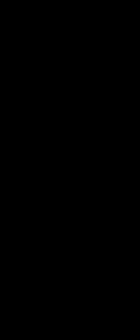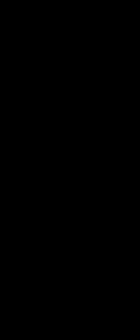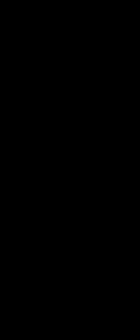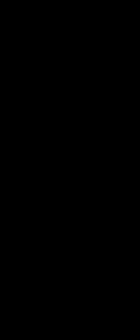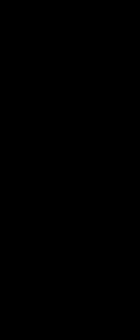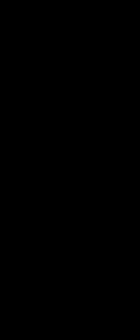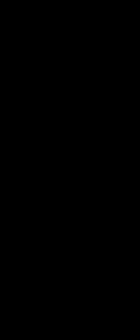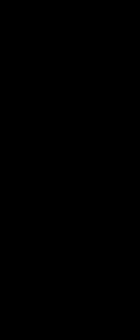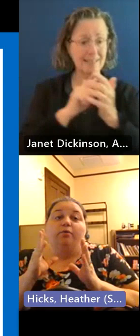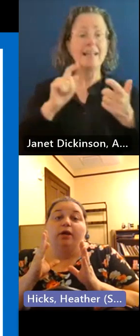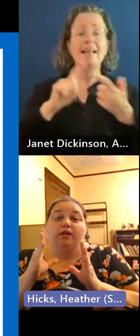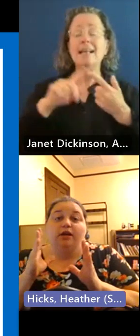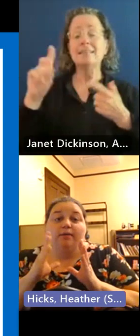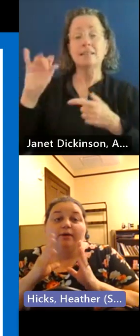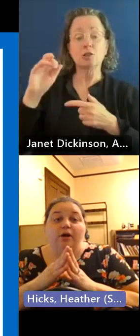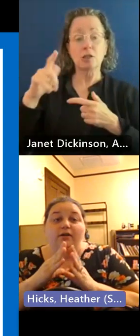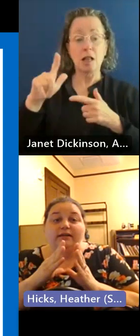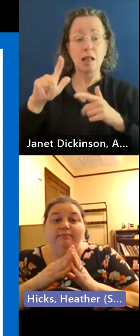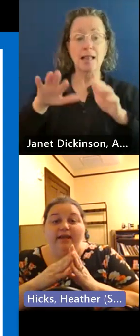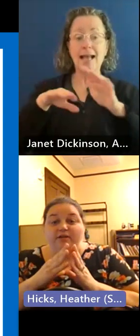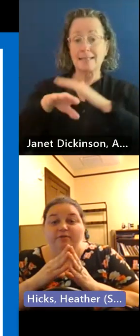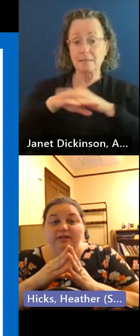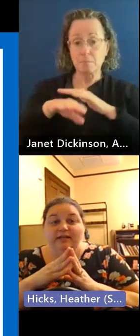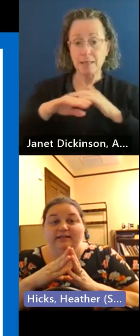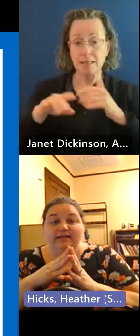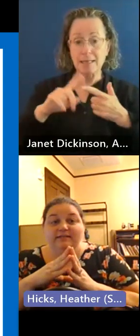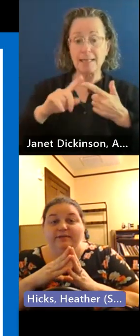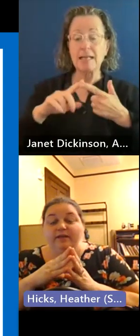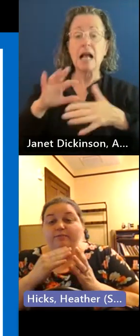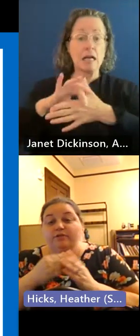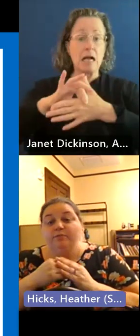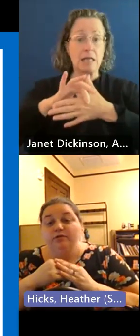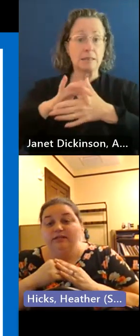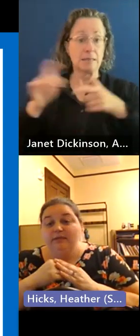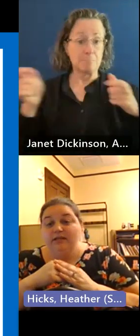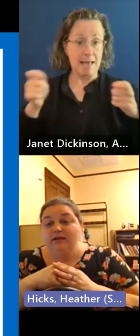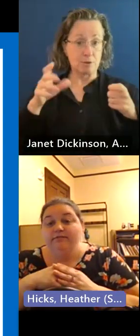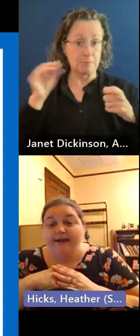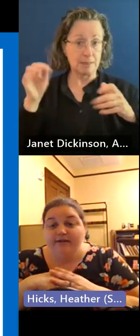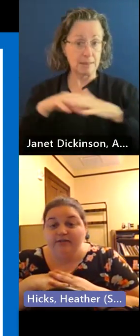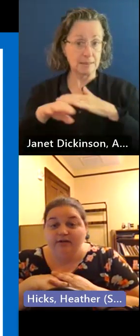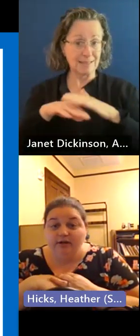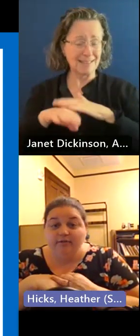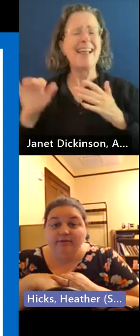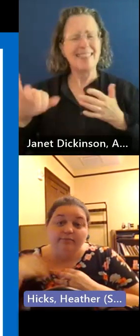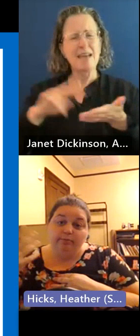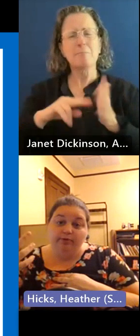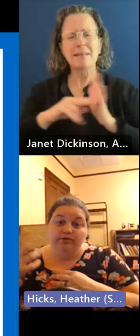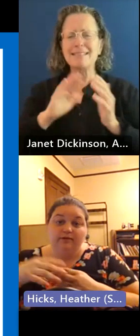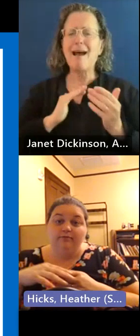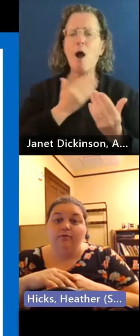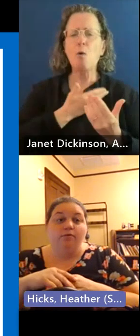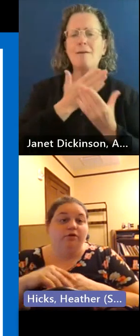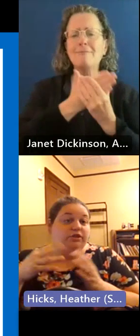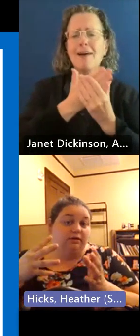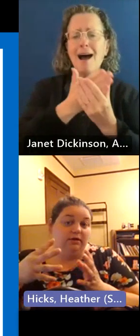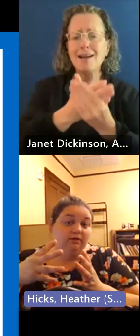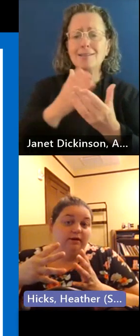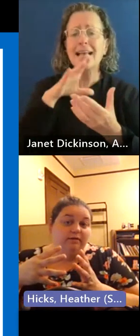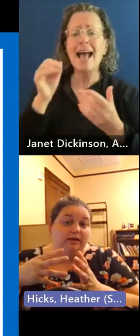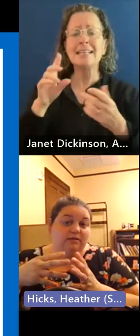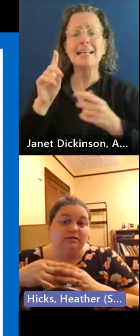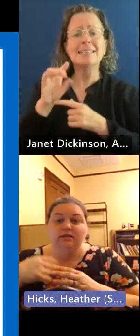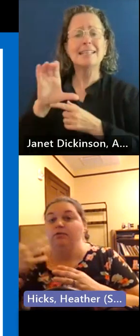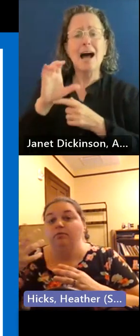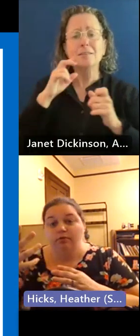accessibility, and then we're going to talk about content management and accessibility, which mostly means our files and our documents that we're posting or